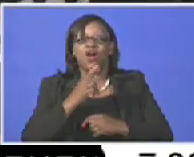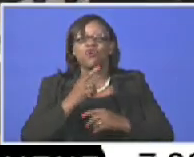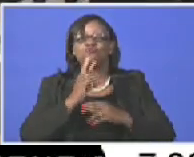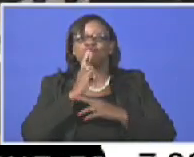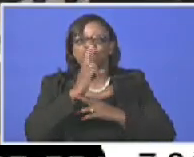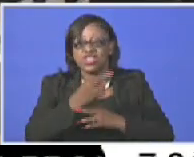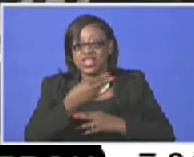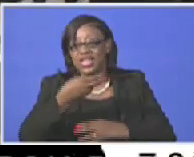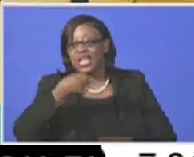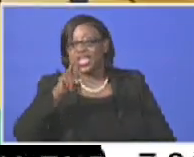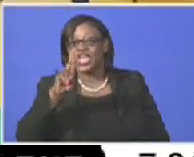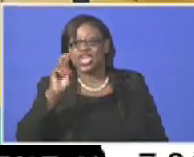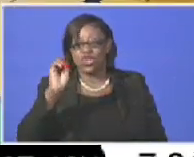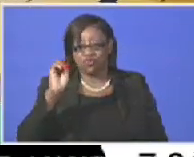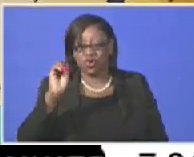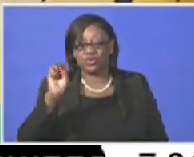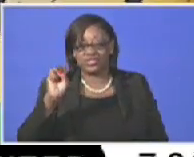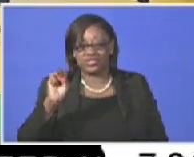those people